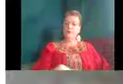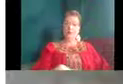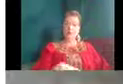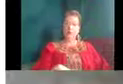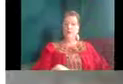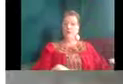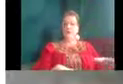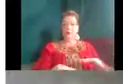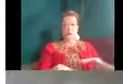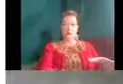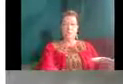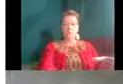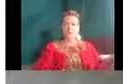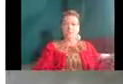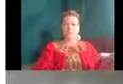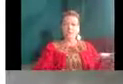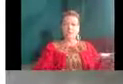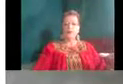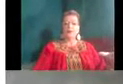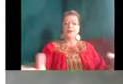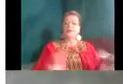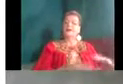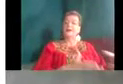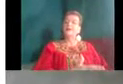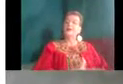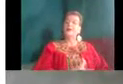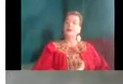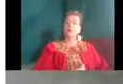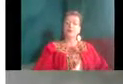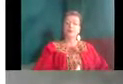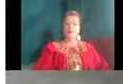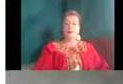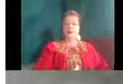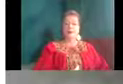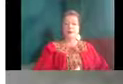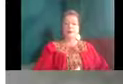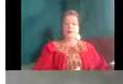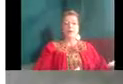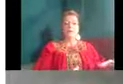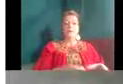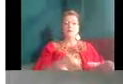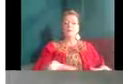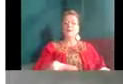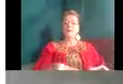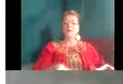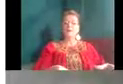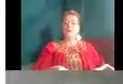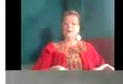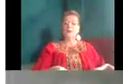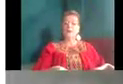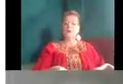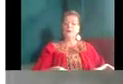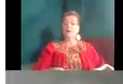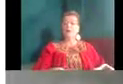have letter boards that are pictured below and you can actually get free letter boards right now from patient provider